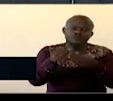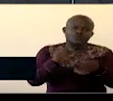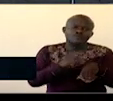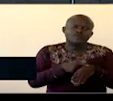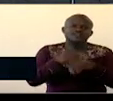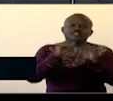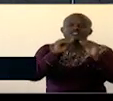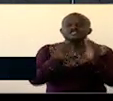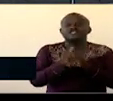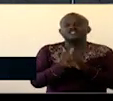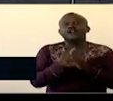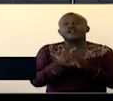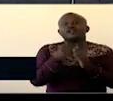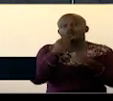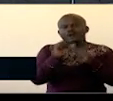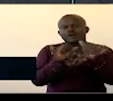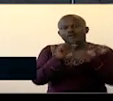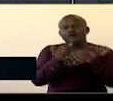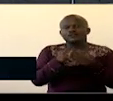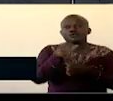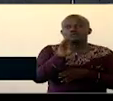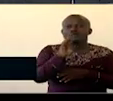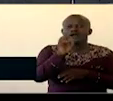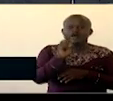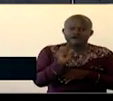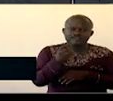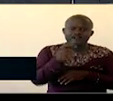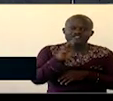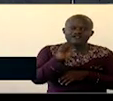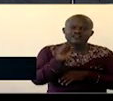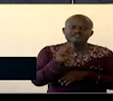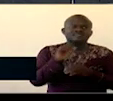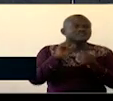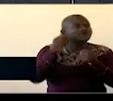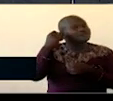about biodiversity, what do you understand?